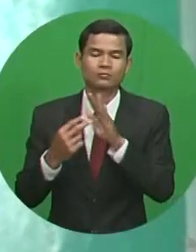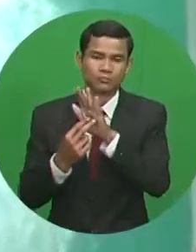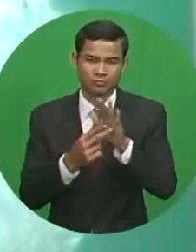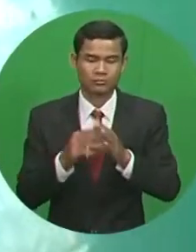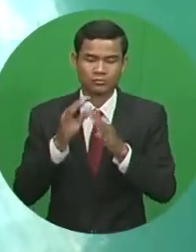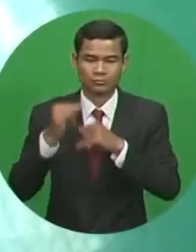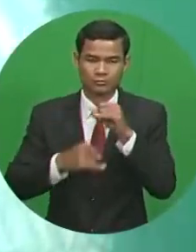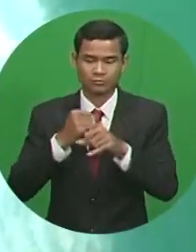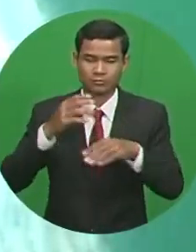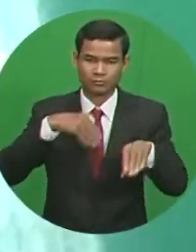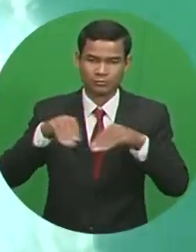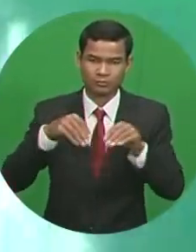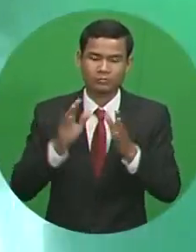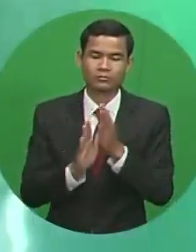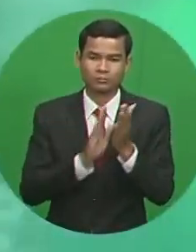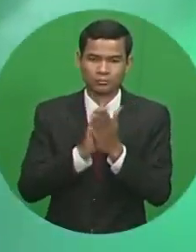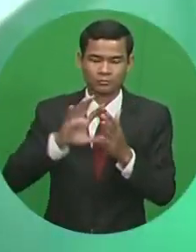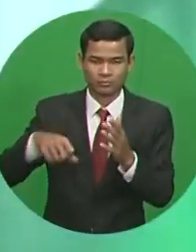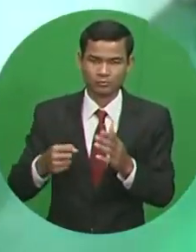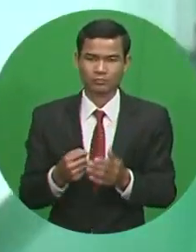tie, cheap let the pal campuchi.